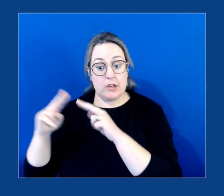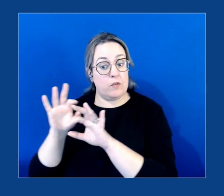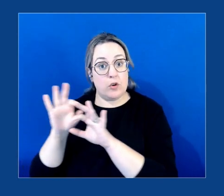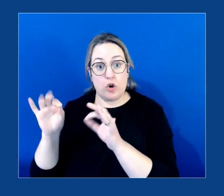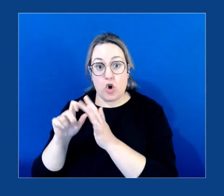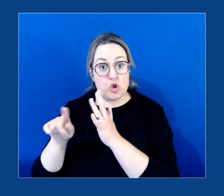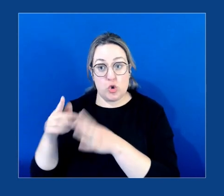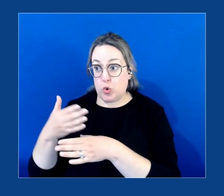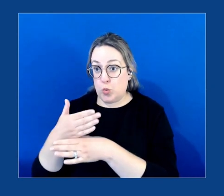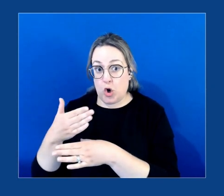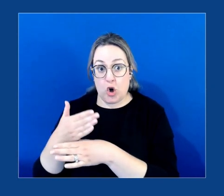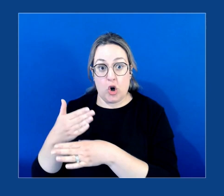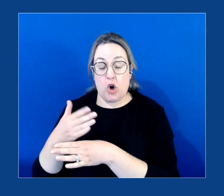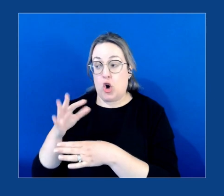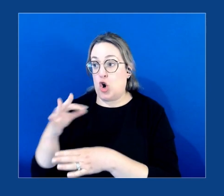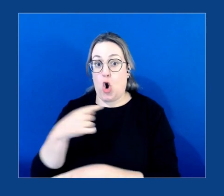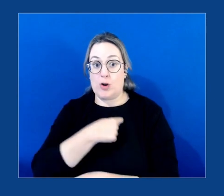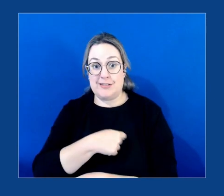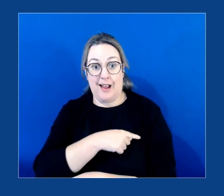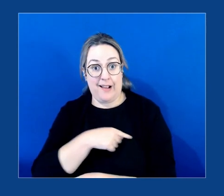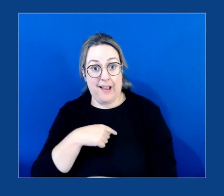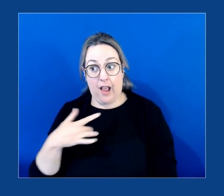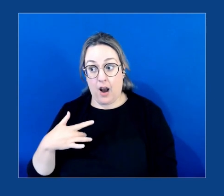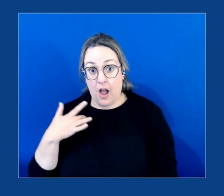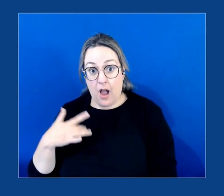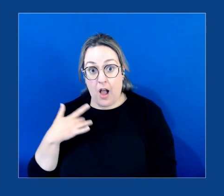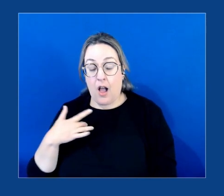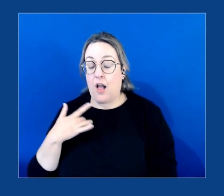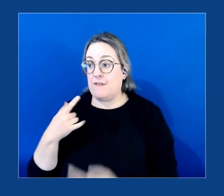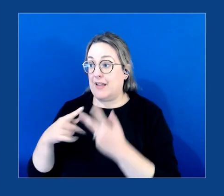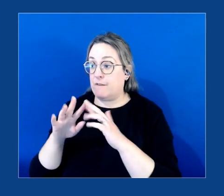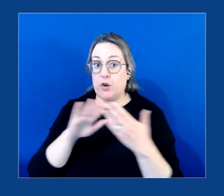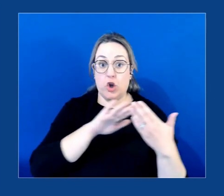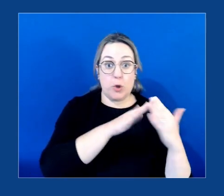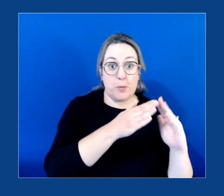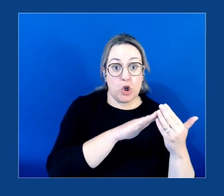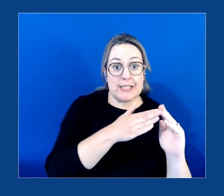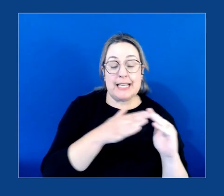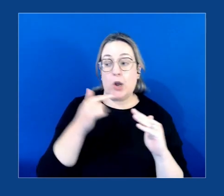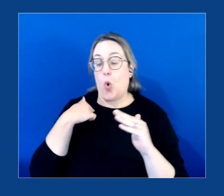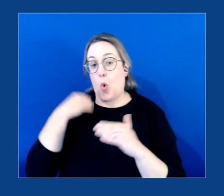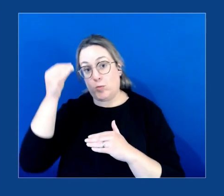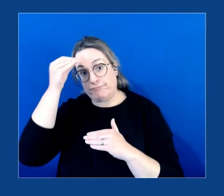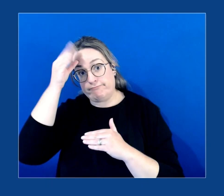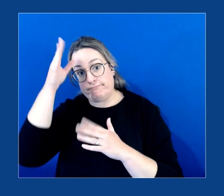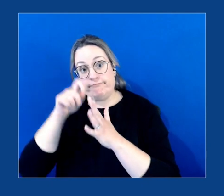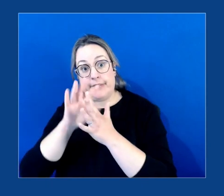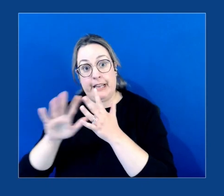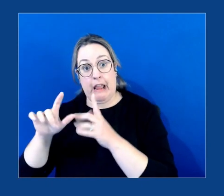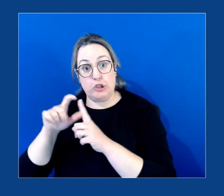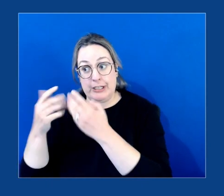lives and careers to doing this work, whether on the community side, the academic side, or both, then things would be a lot worse